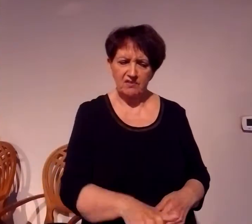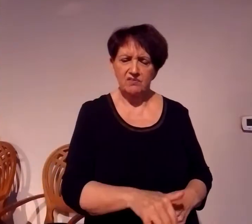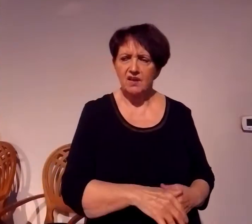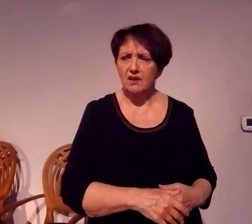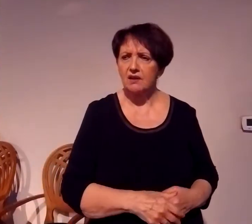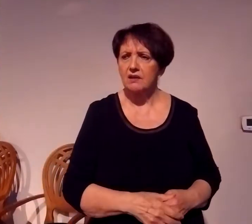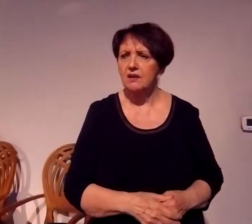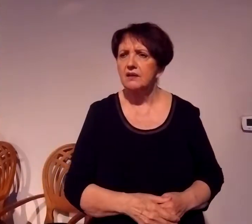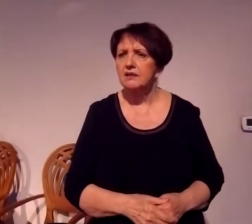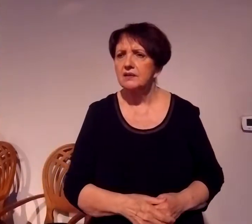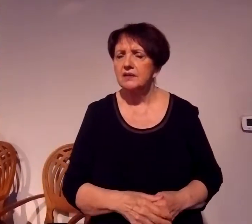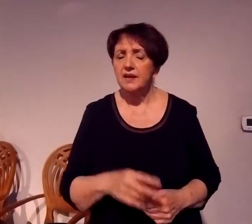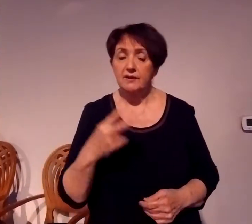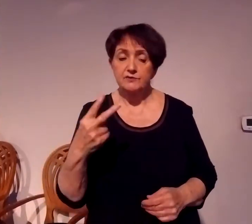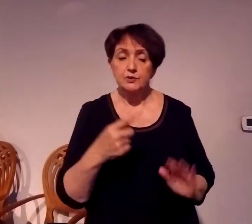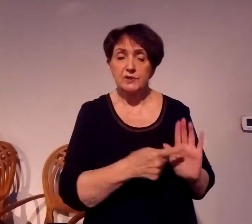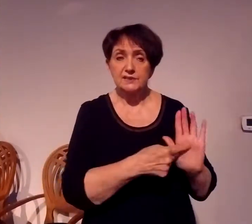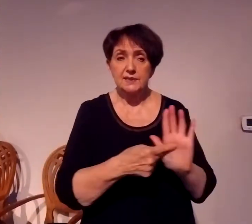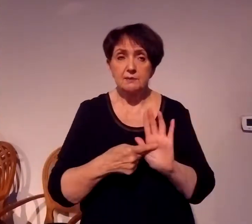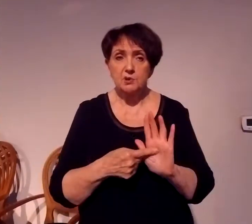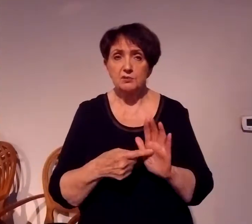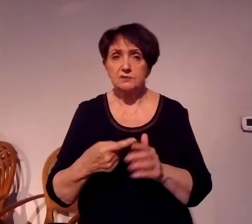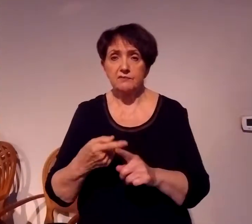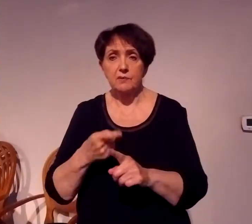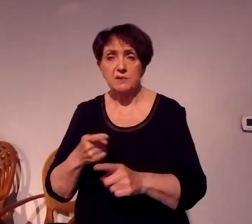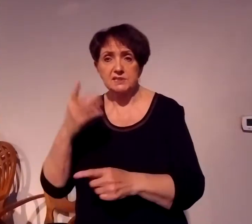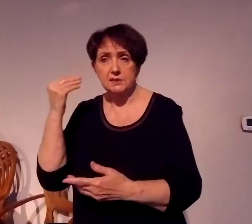So I have 2 examples from my son.